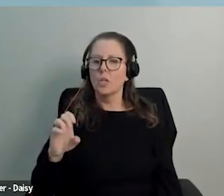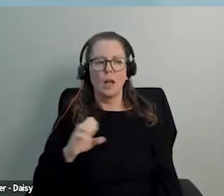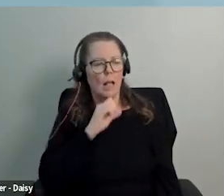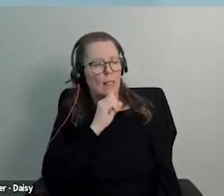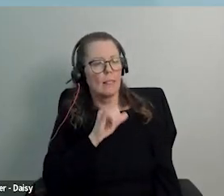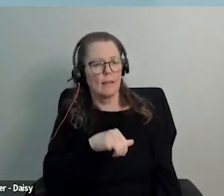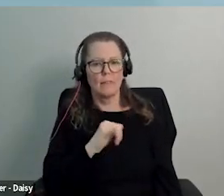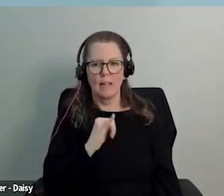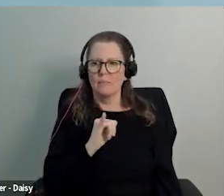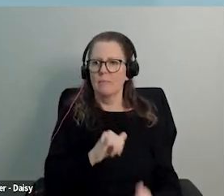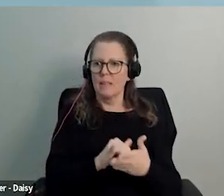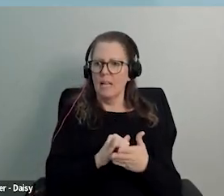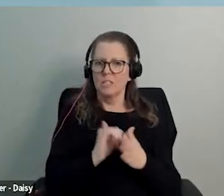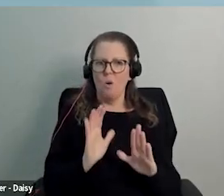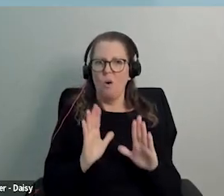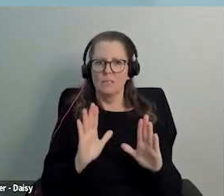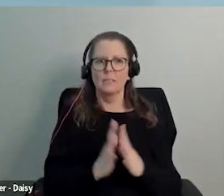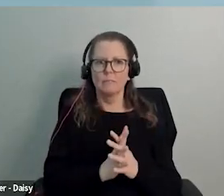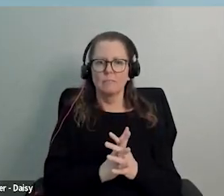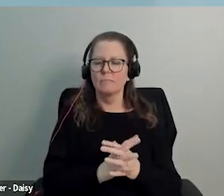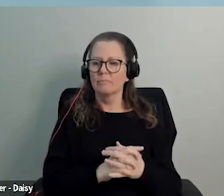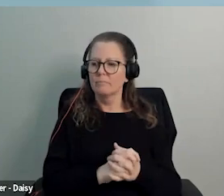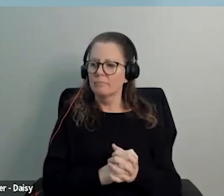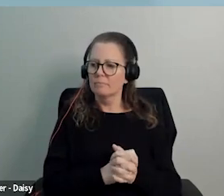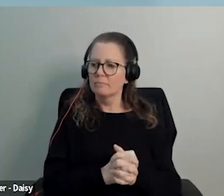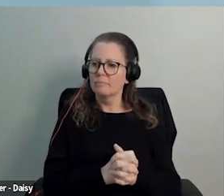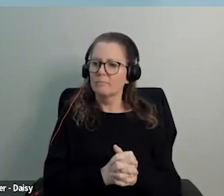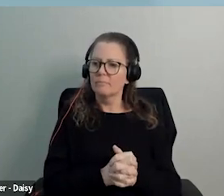Yeah, same. That's awesome. Wonderful.